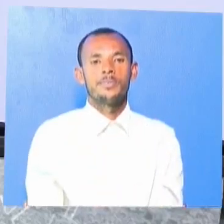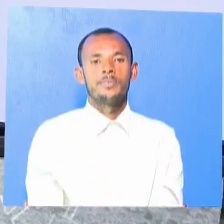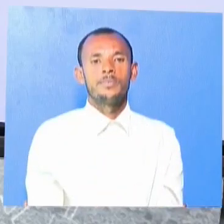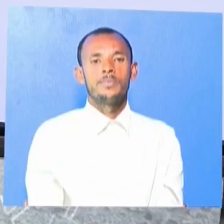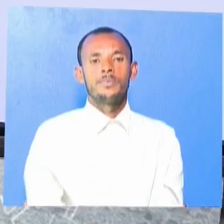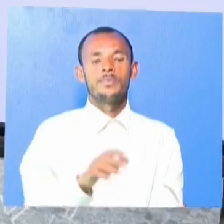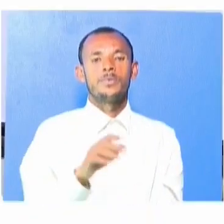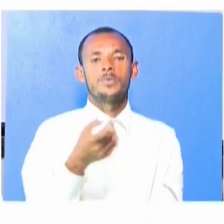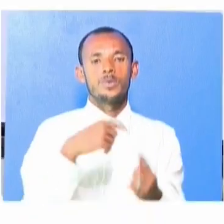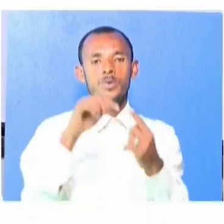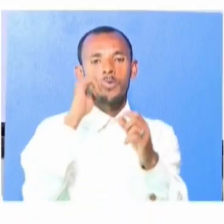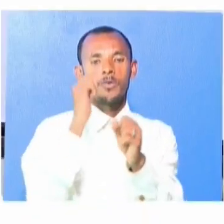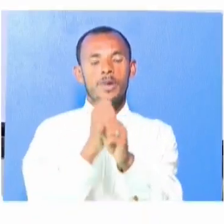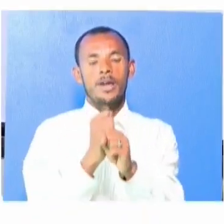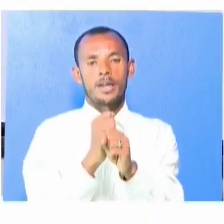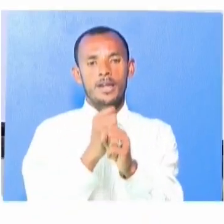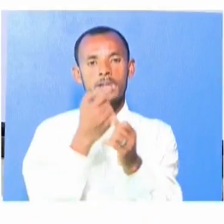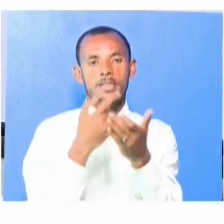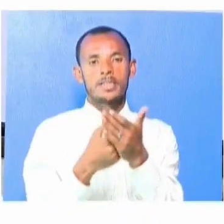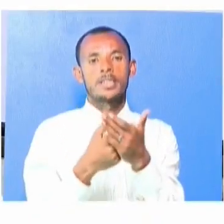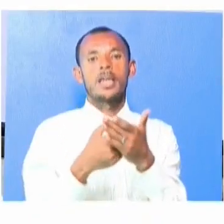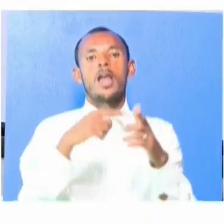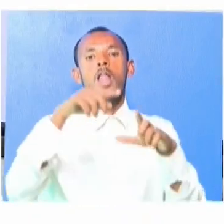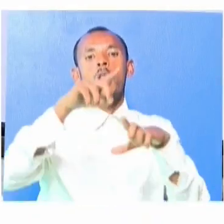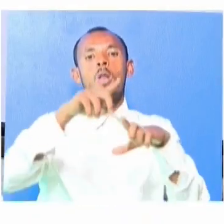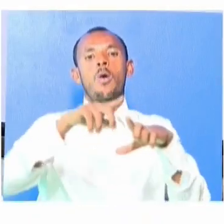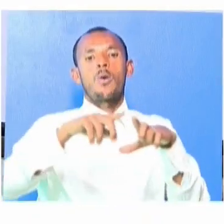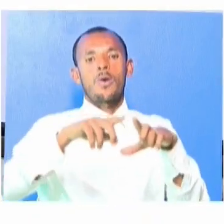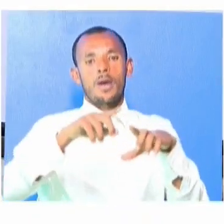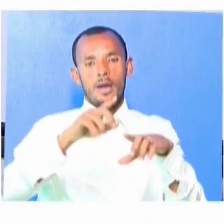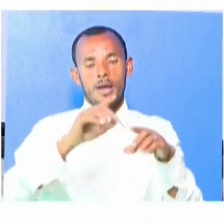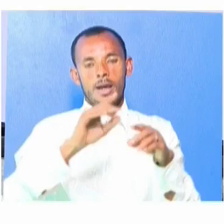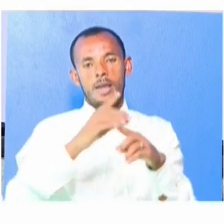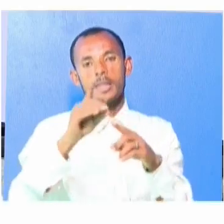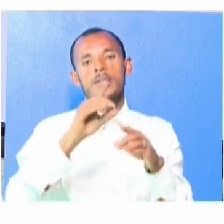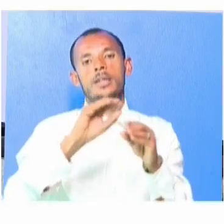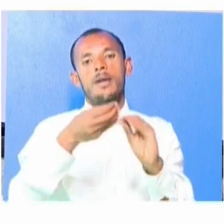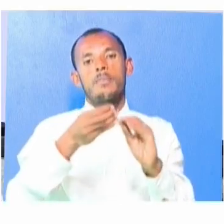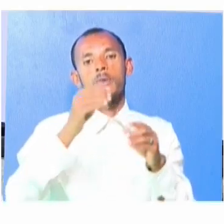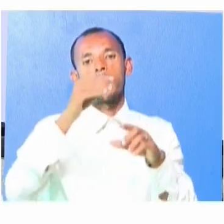To find the successor, simply locate the number on number line.